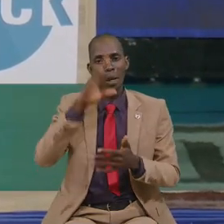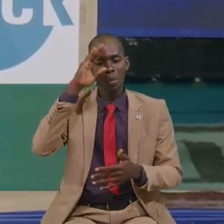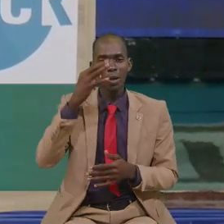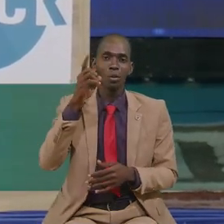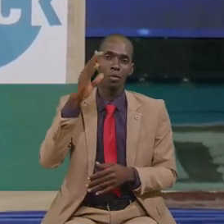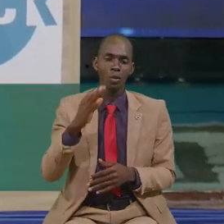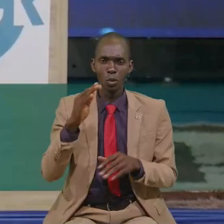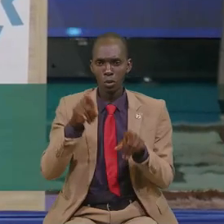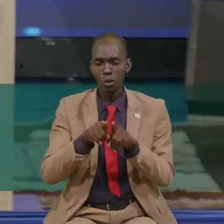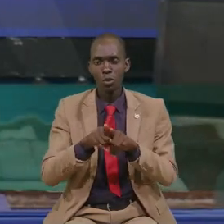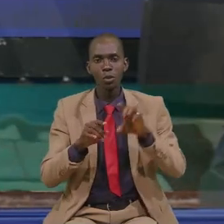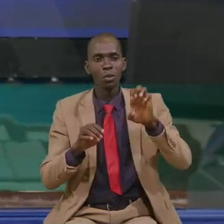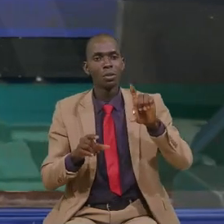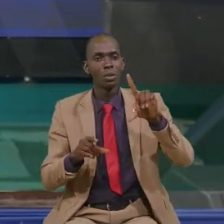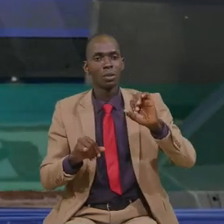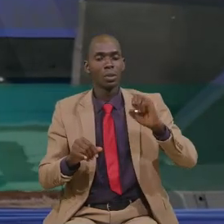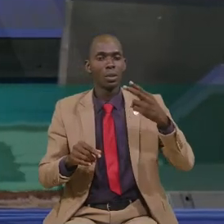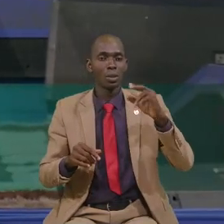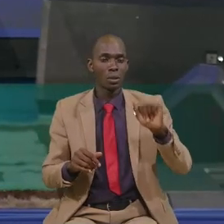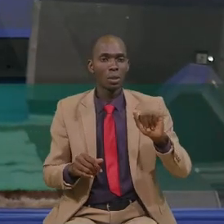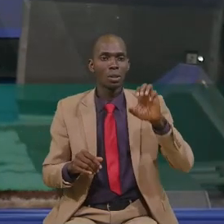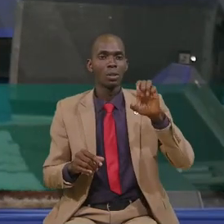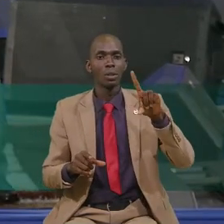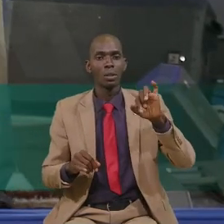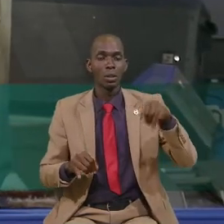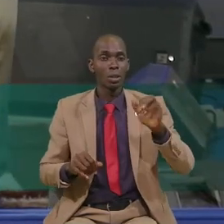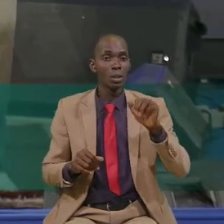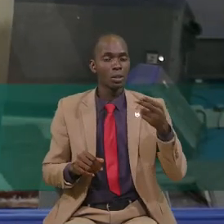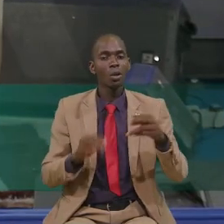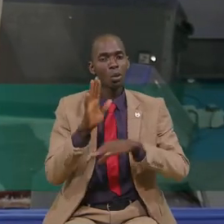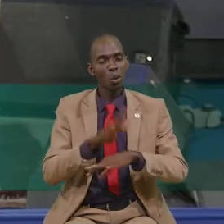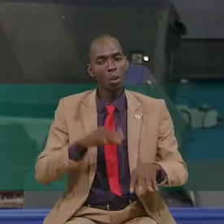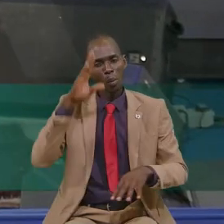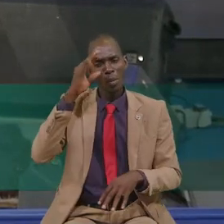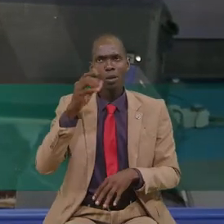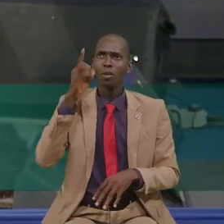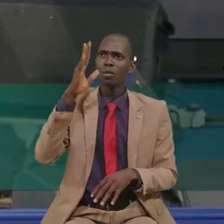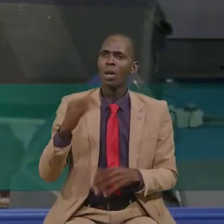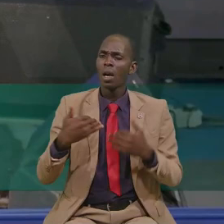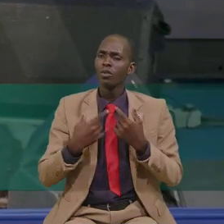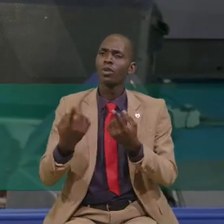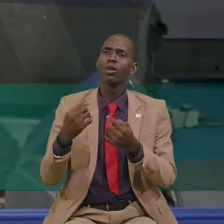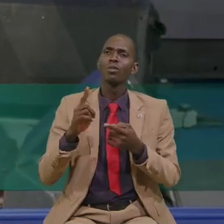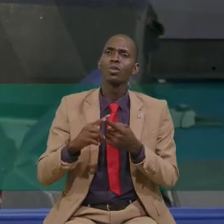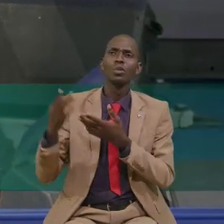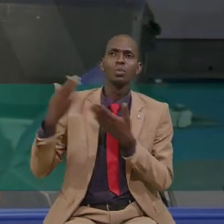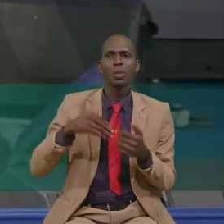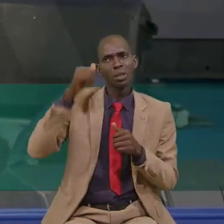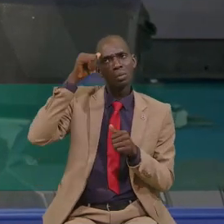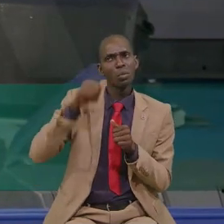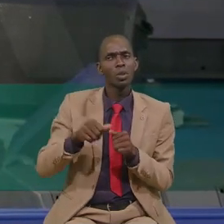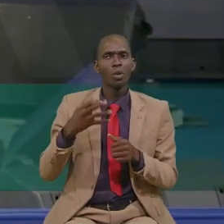of God. They called Elisha man of God. Man of God, have you come to bring remembrance to my